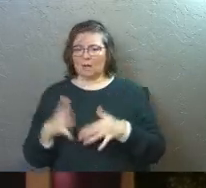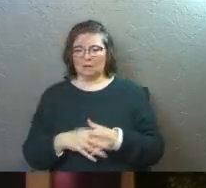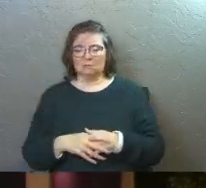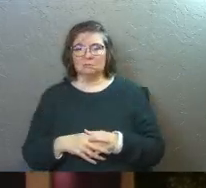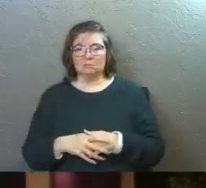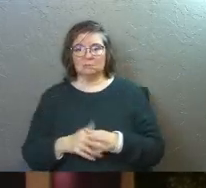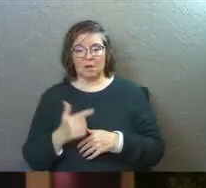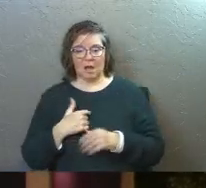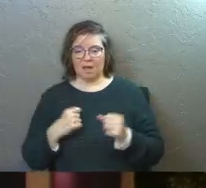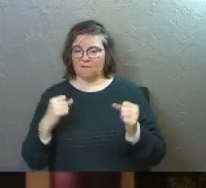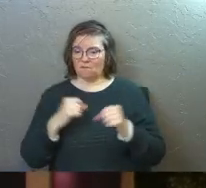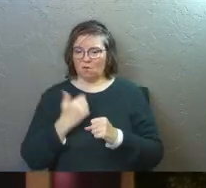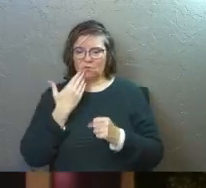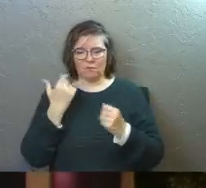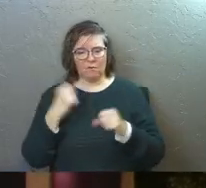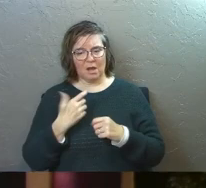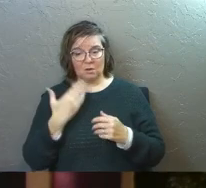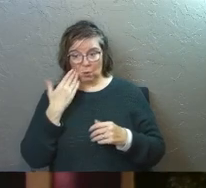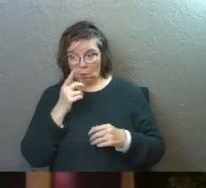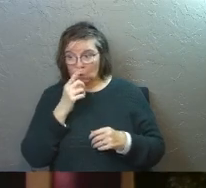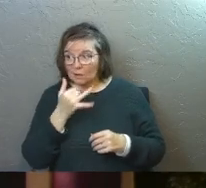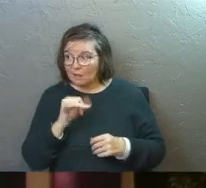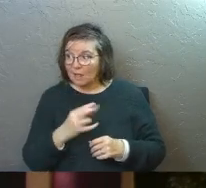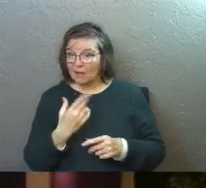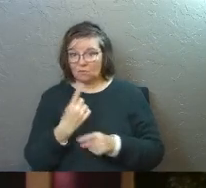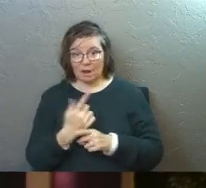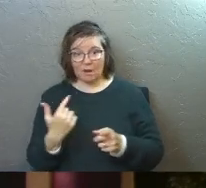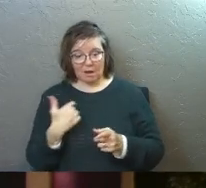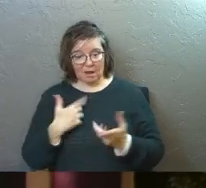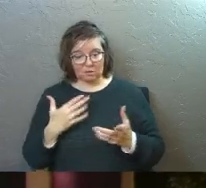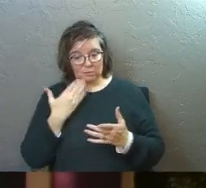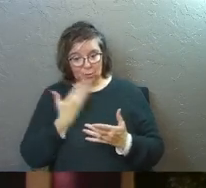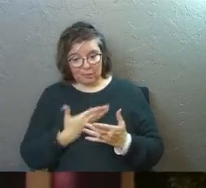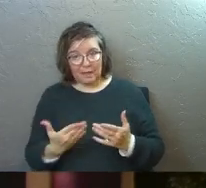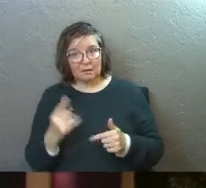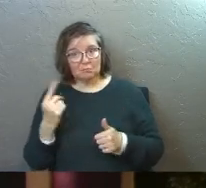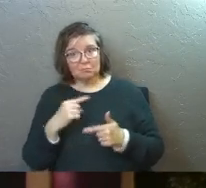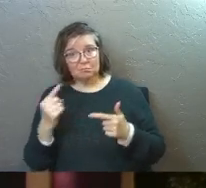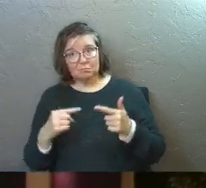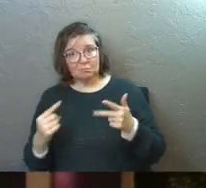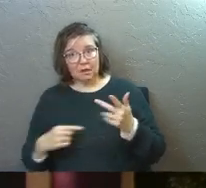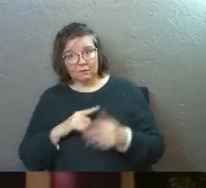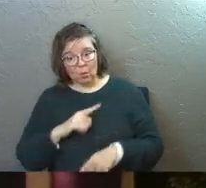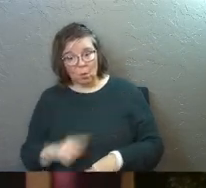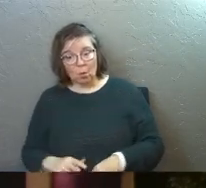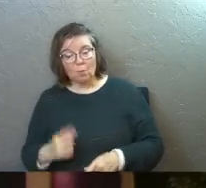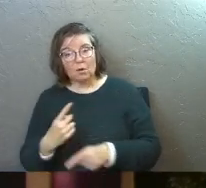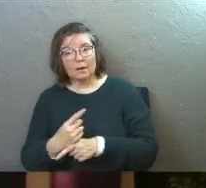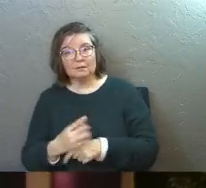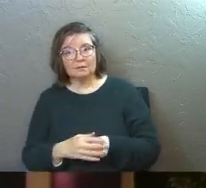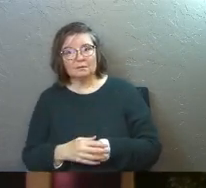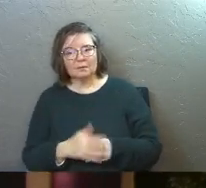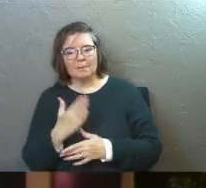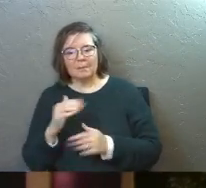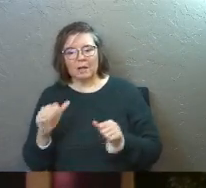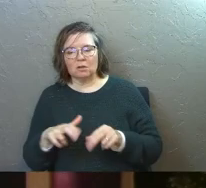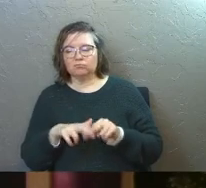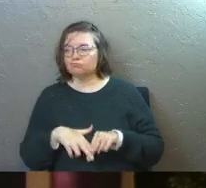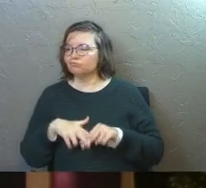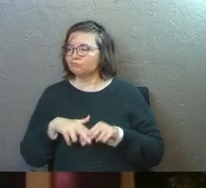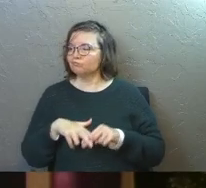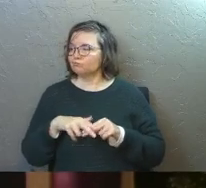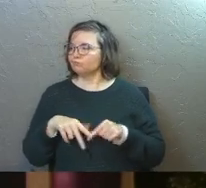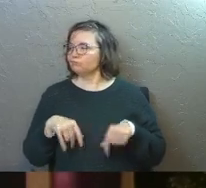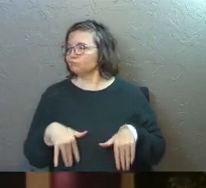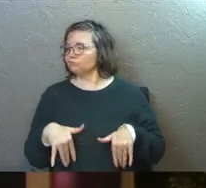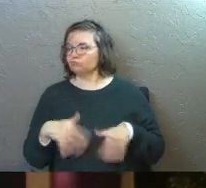right? I've fought a good fight, man. You know who Goliath was, right? It's like, I've done some good things, man, for the Lord, right? So maybe I could sit around and not